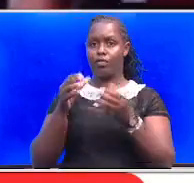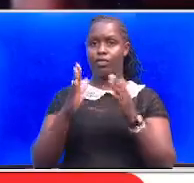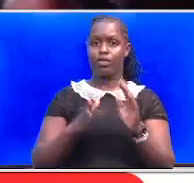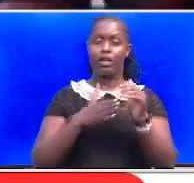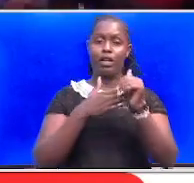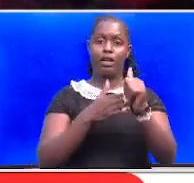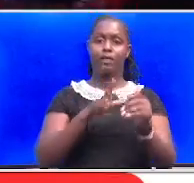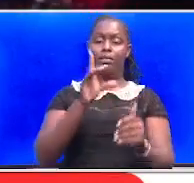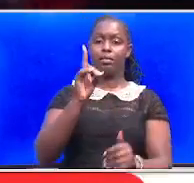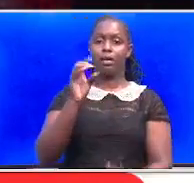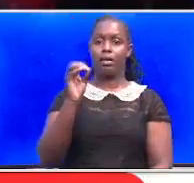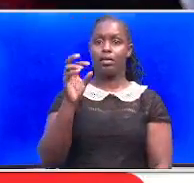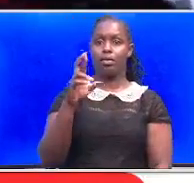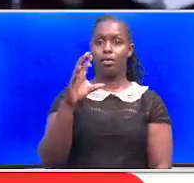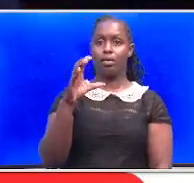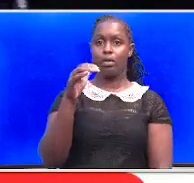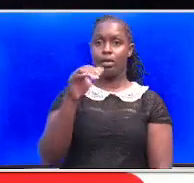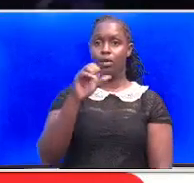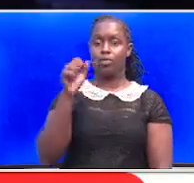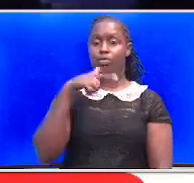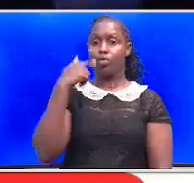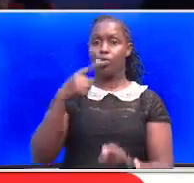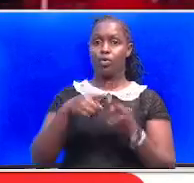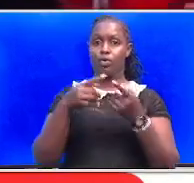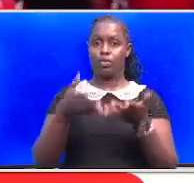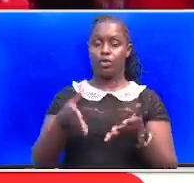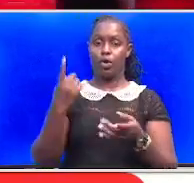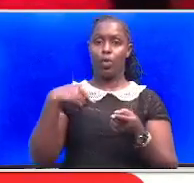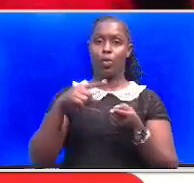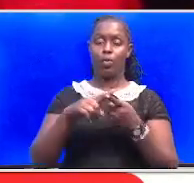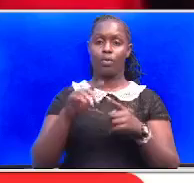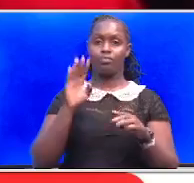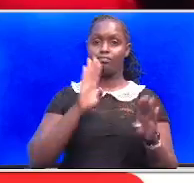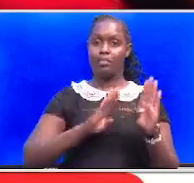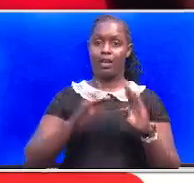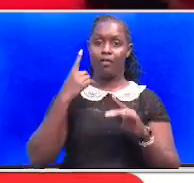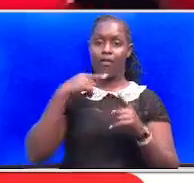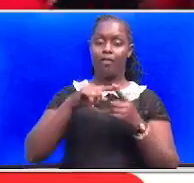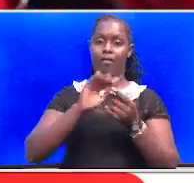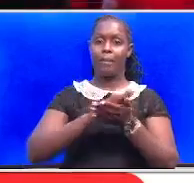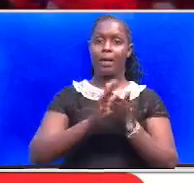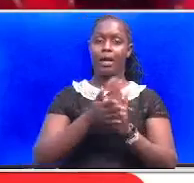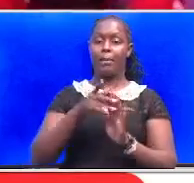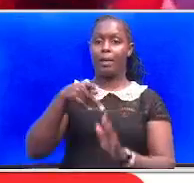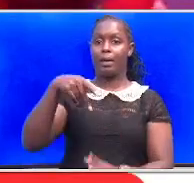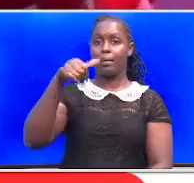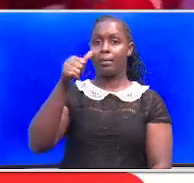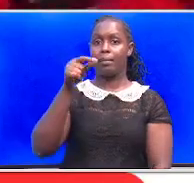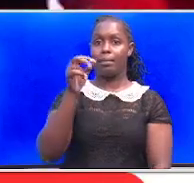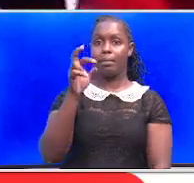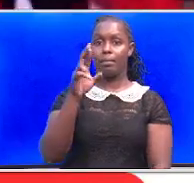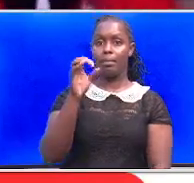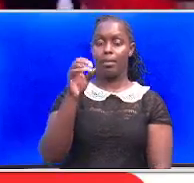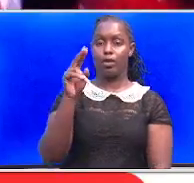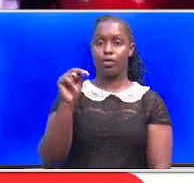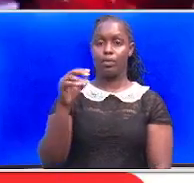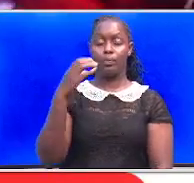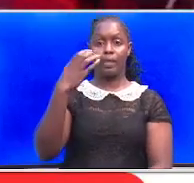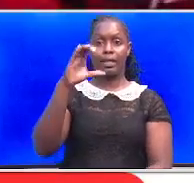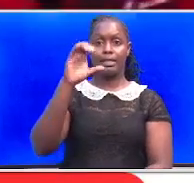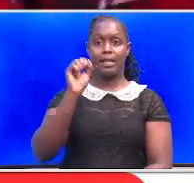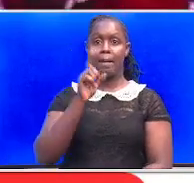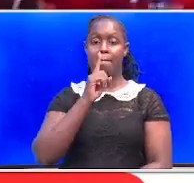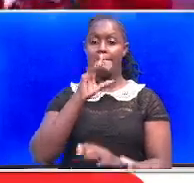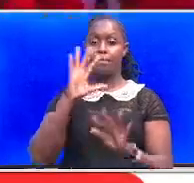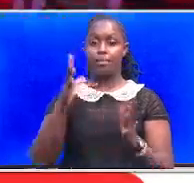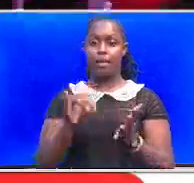Dorcas Rigathi, whose presence was courtesy to her being the patron of the Kenya Paralympic teams, the CS making plain that the Second